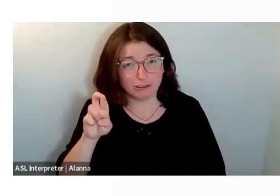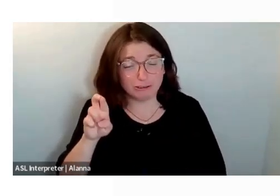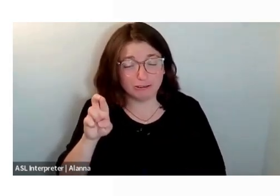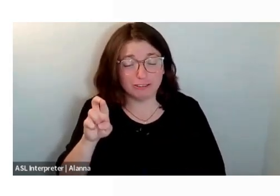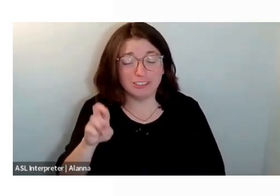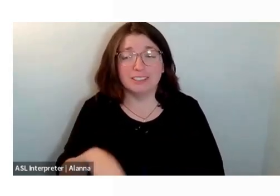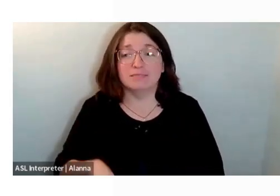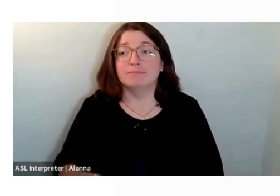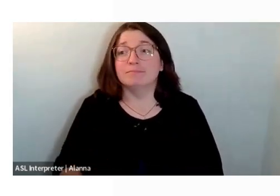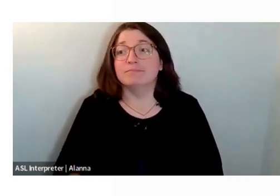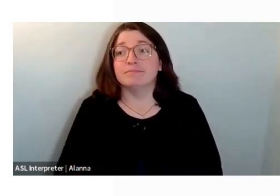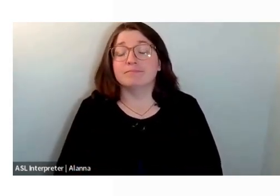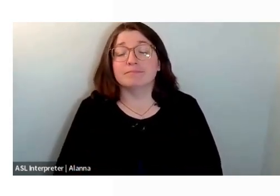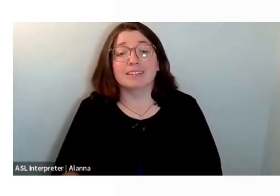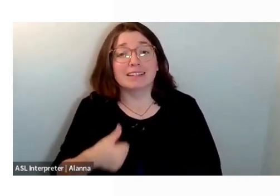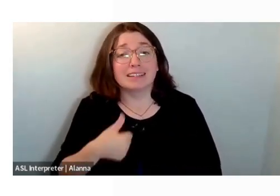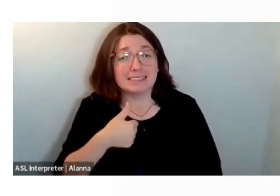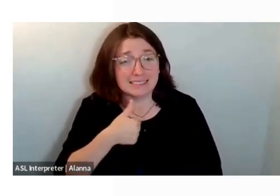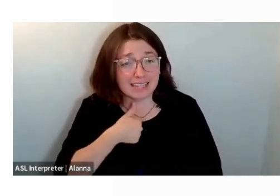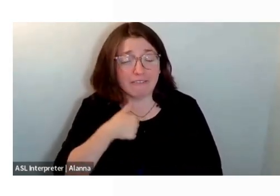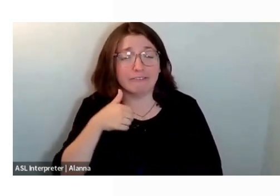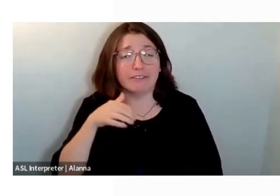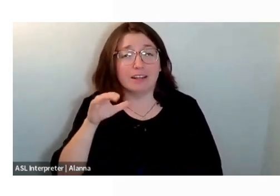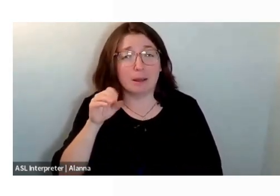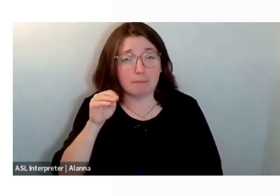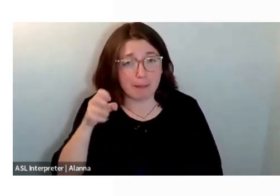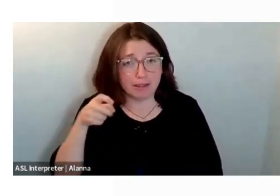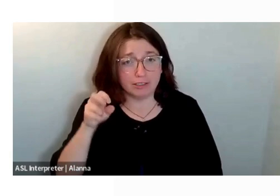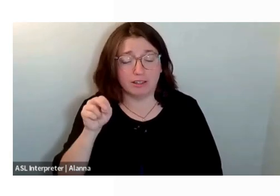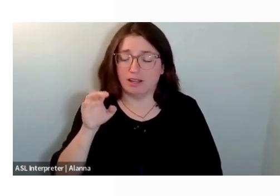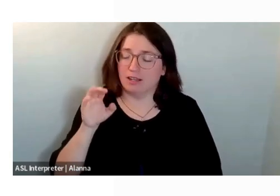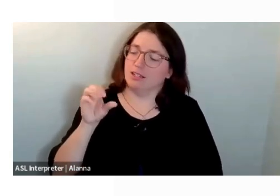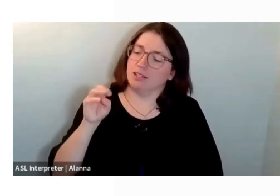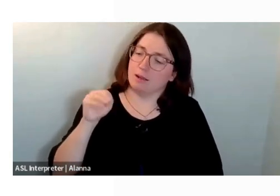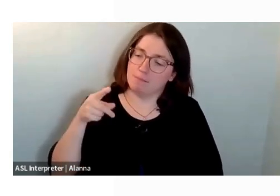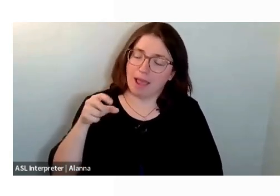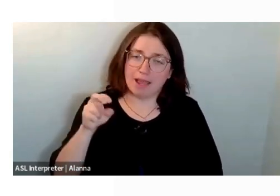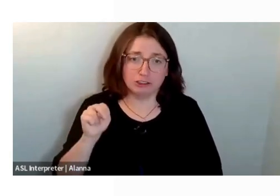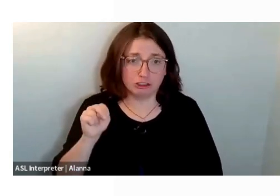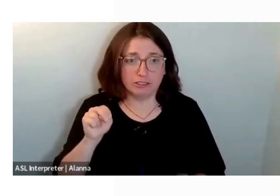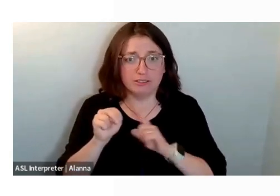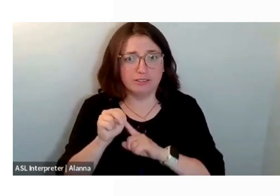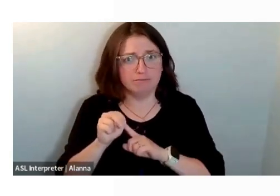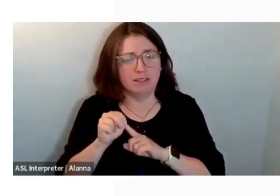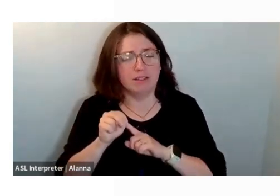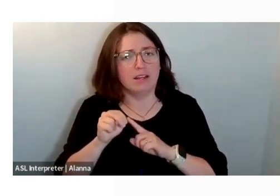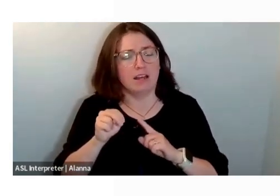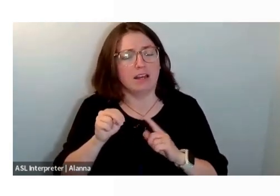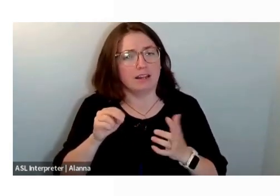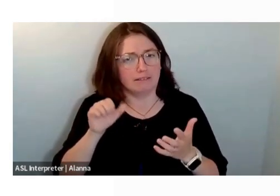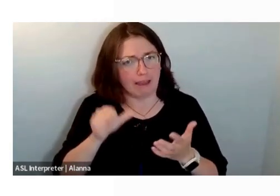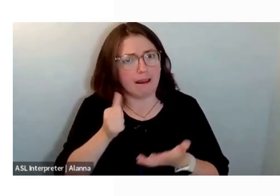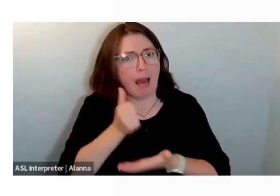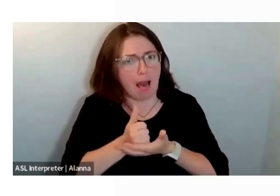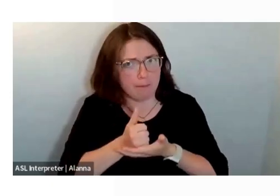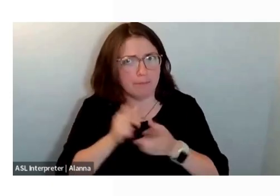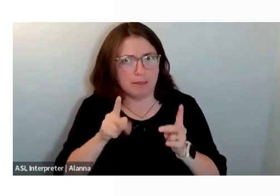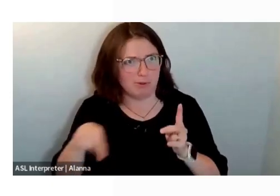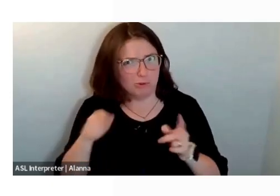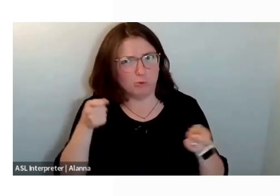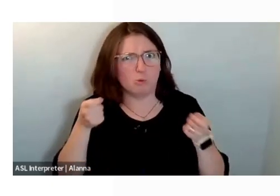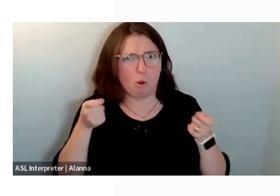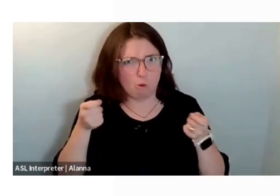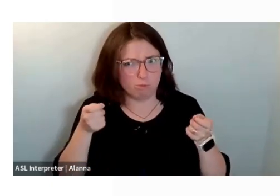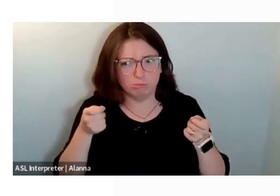that self-compassion can help people cope with the distress and suffering in a cancer experience. Now,